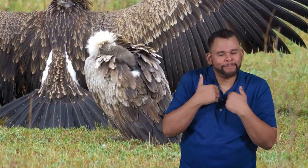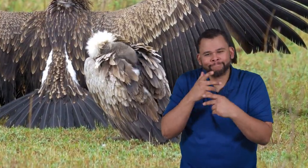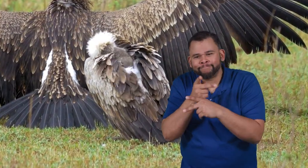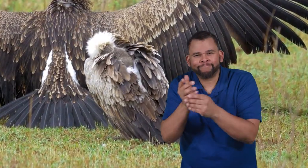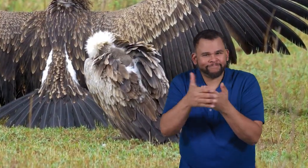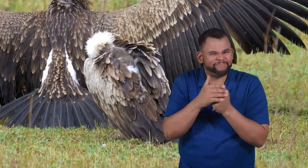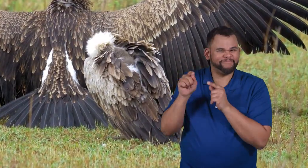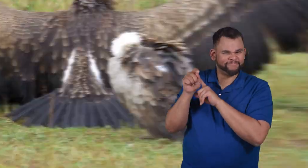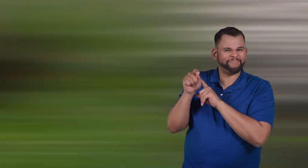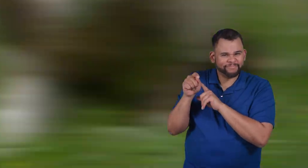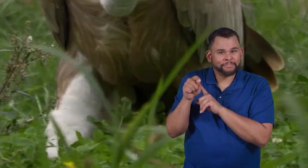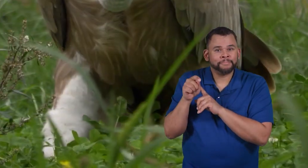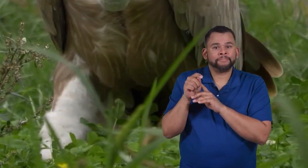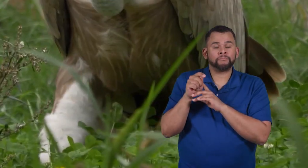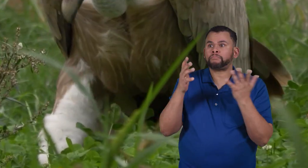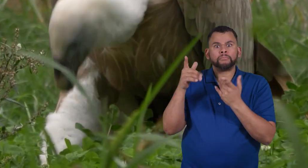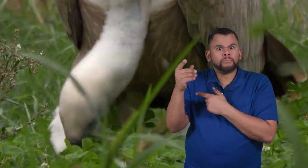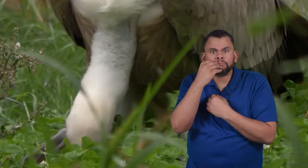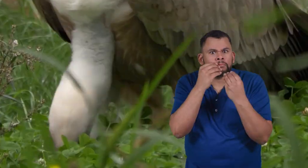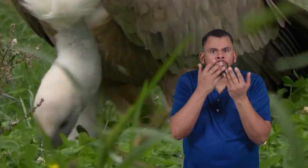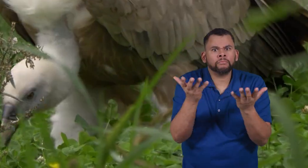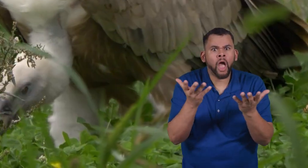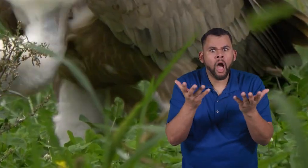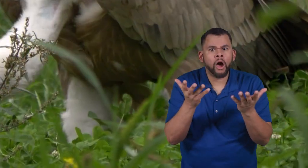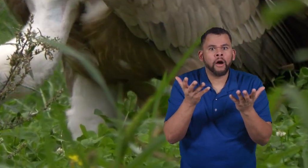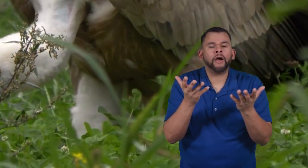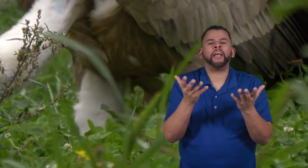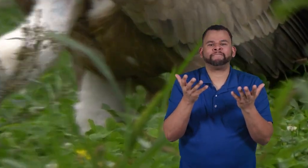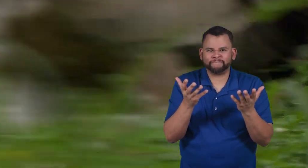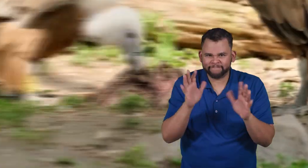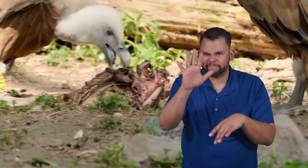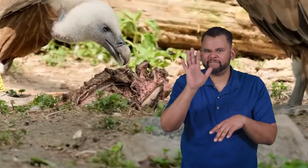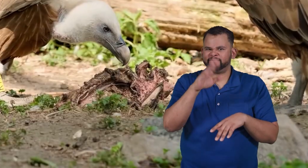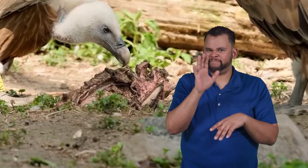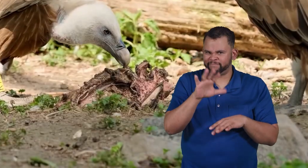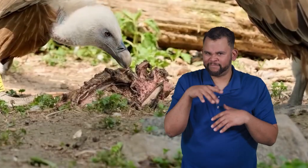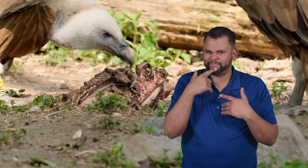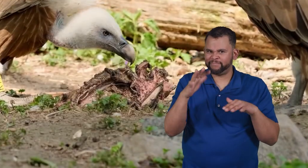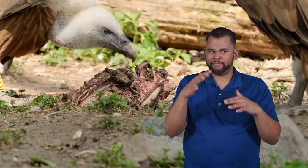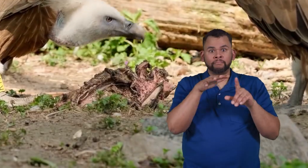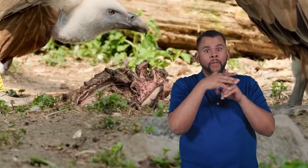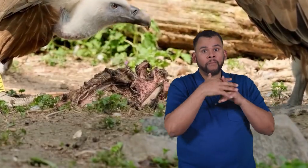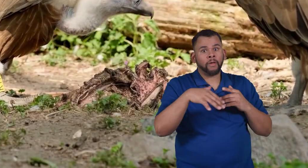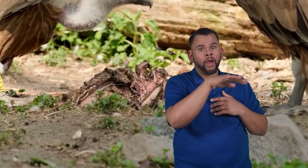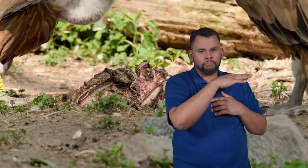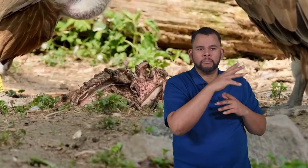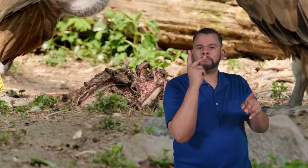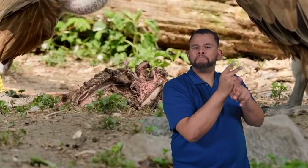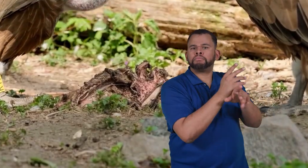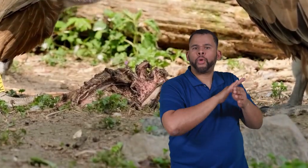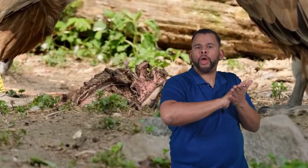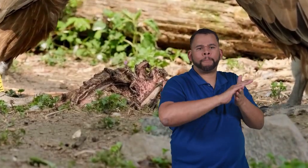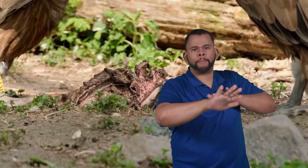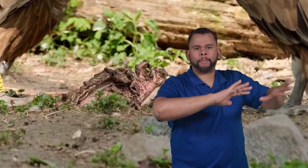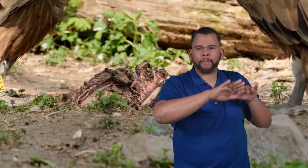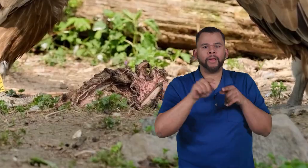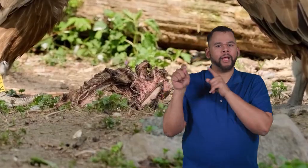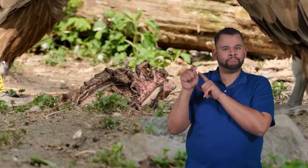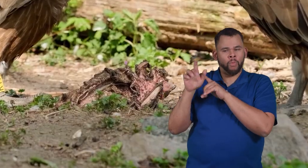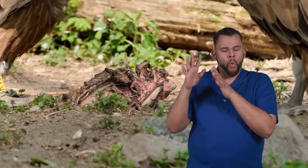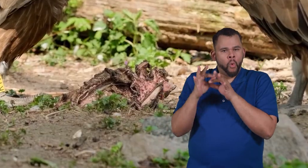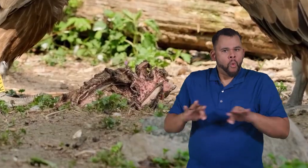protected. What Do Vultures Eat? To help keep the environment tidy and safe,